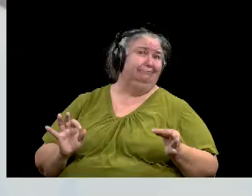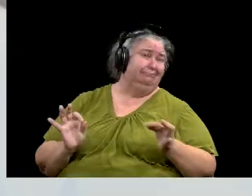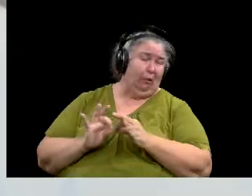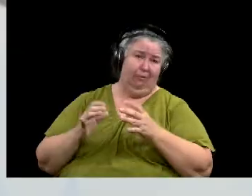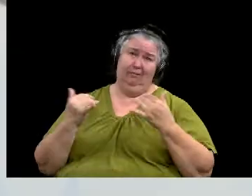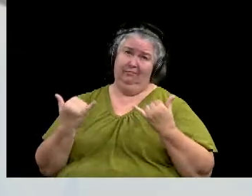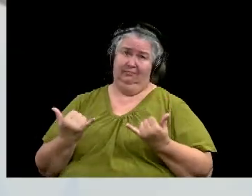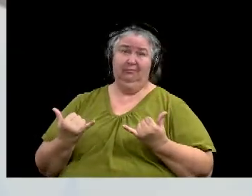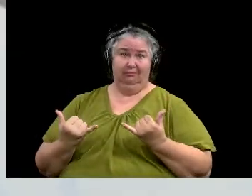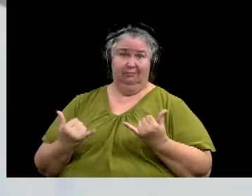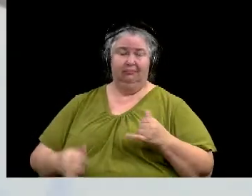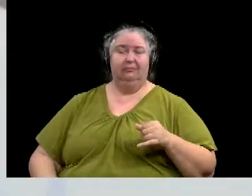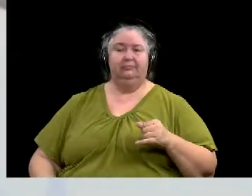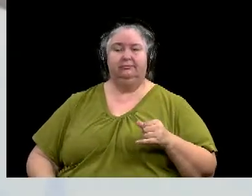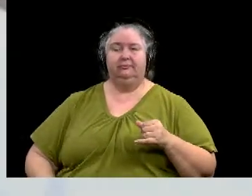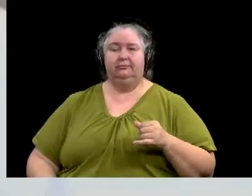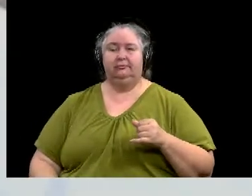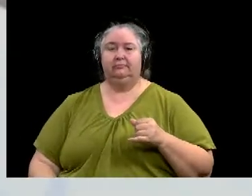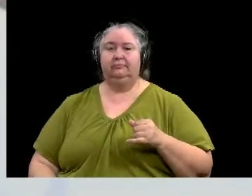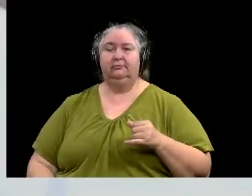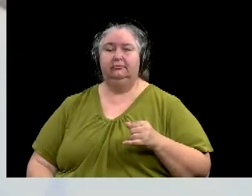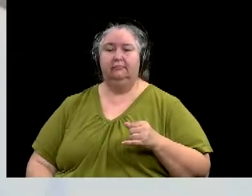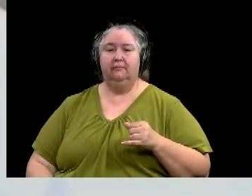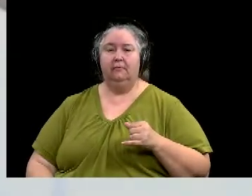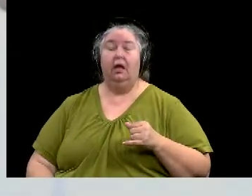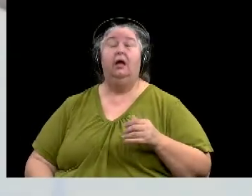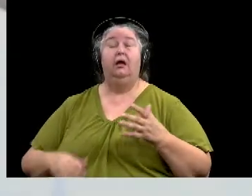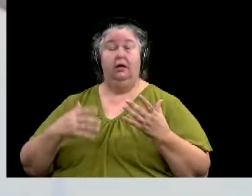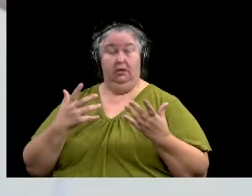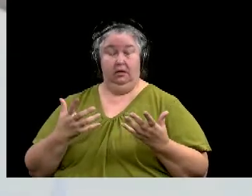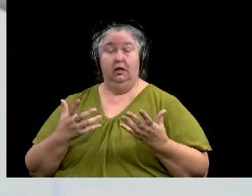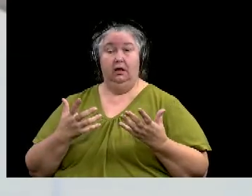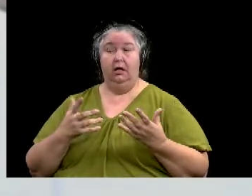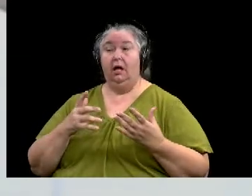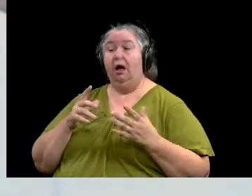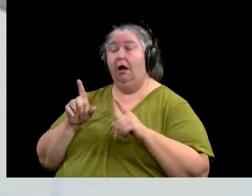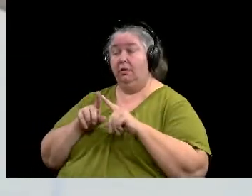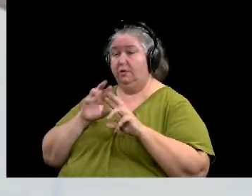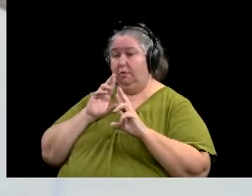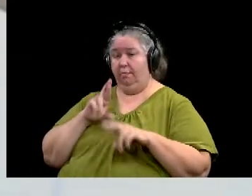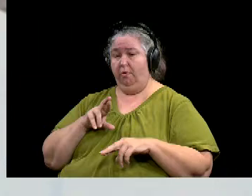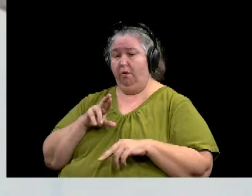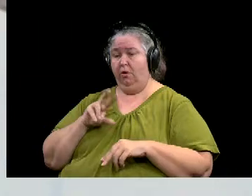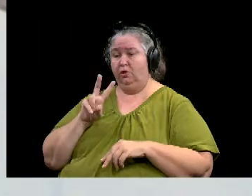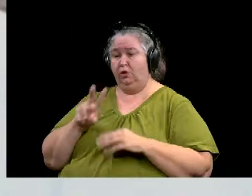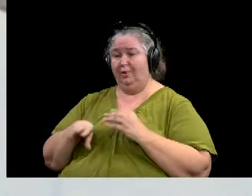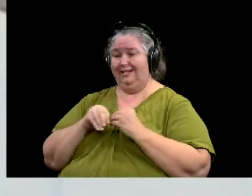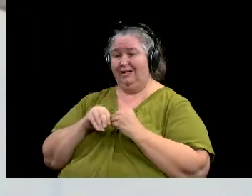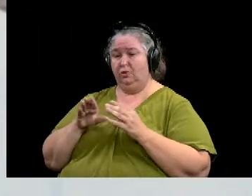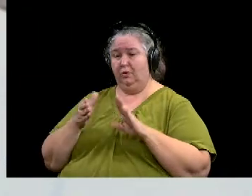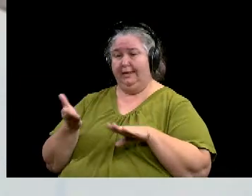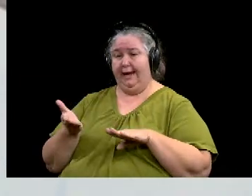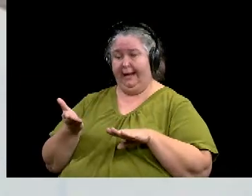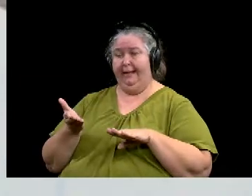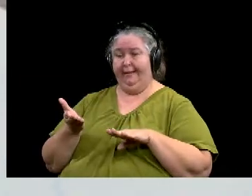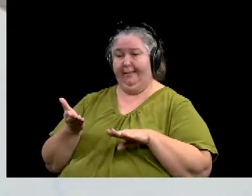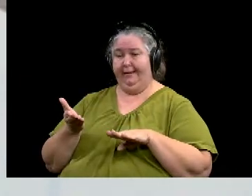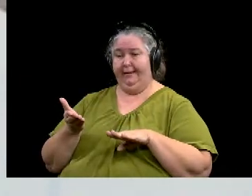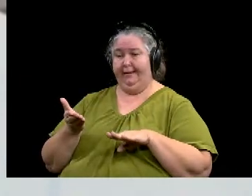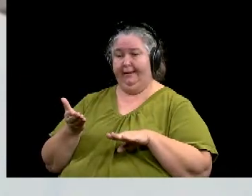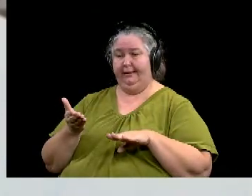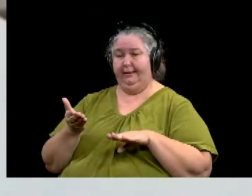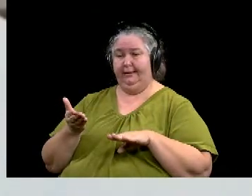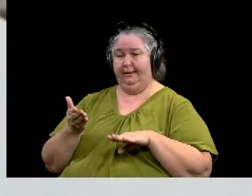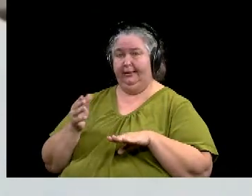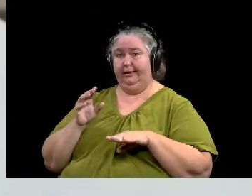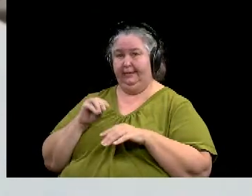I'm sad to report that we have 2 additional deaths in McLennan County. We've now seen a total of